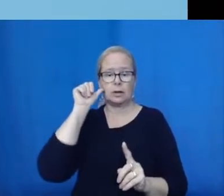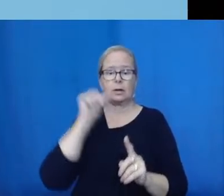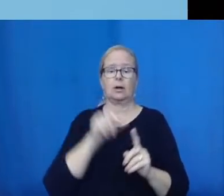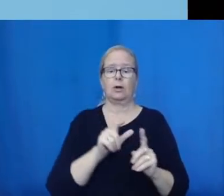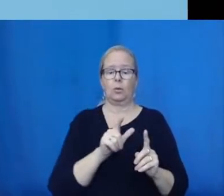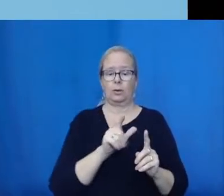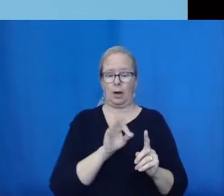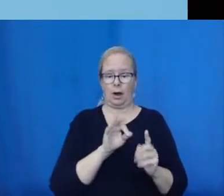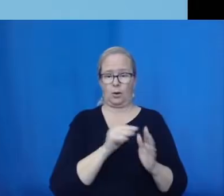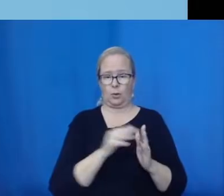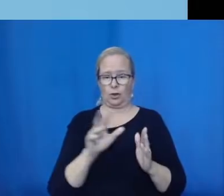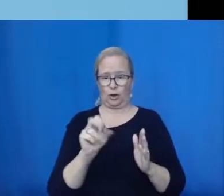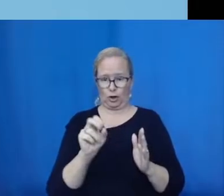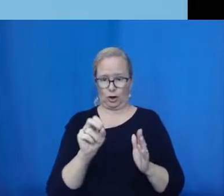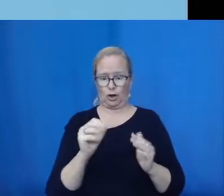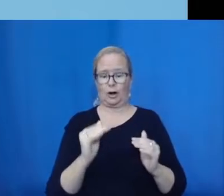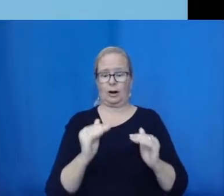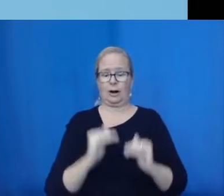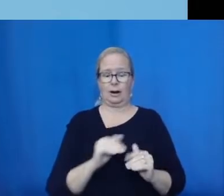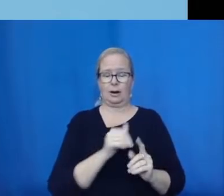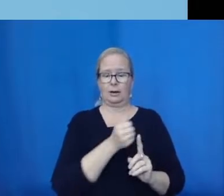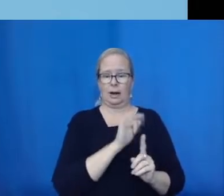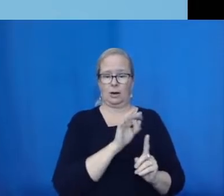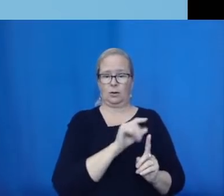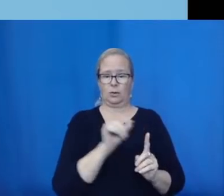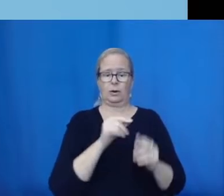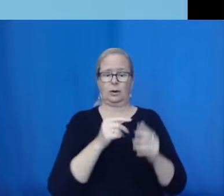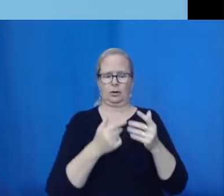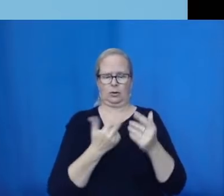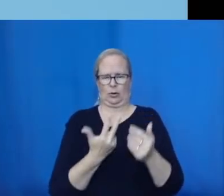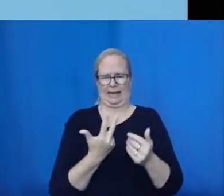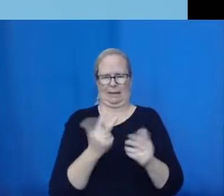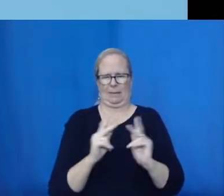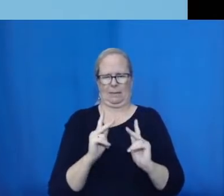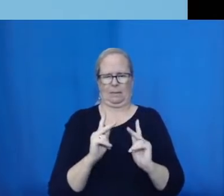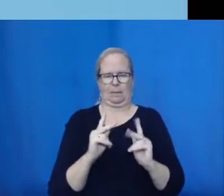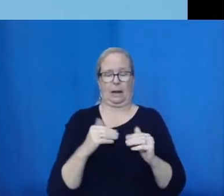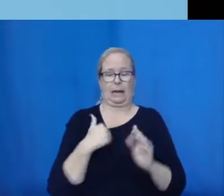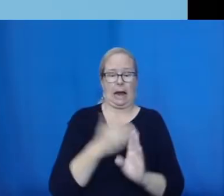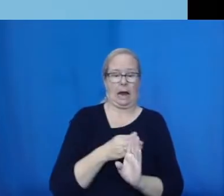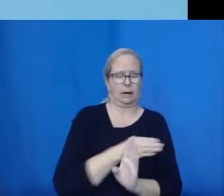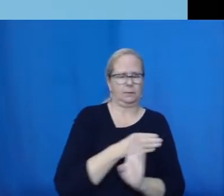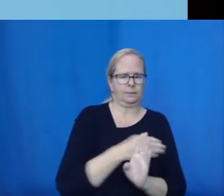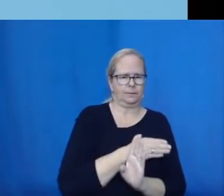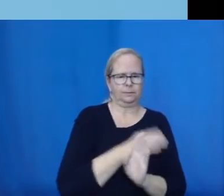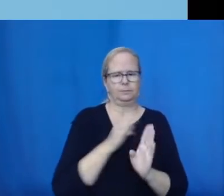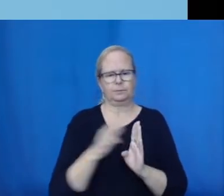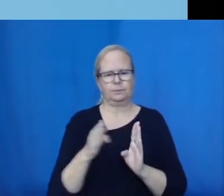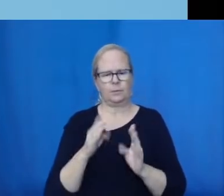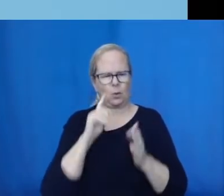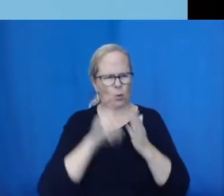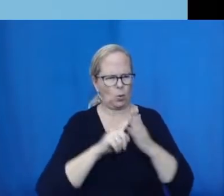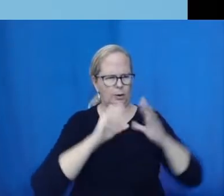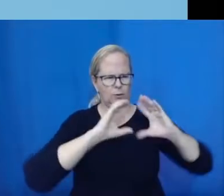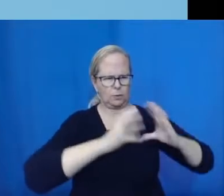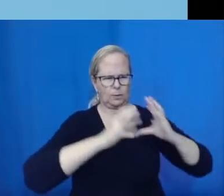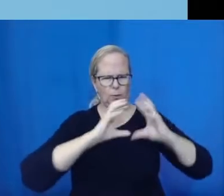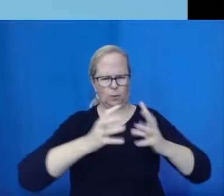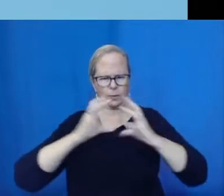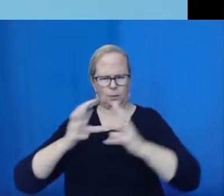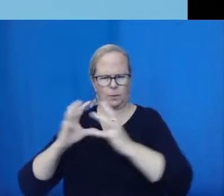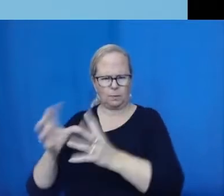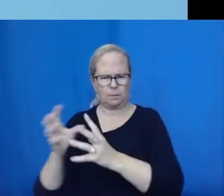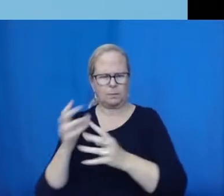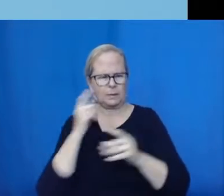is dropping for whatever reason. The 60 to 79 age is not dropping as fast as everything else, but